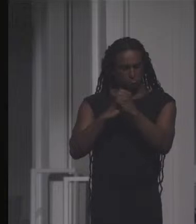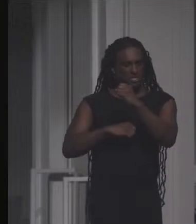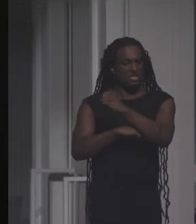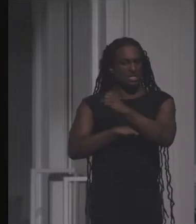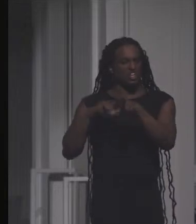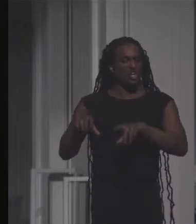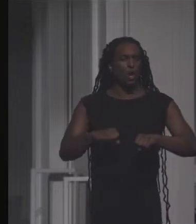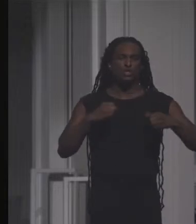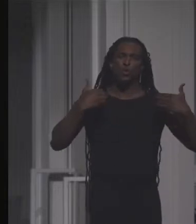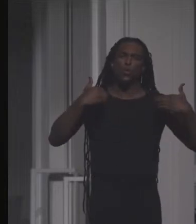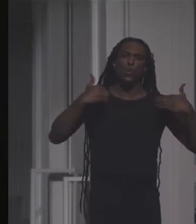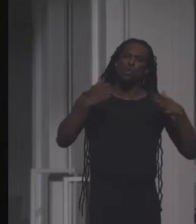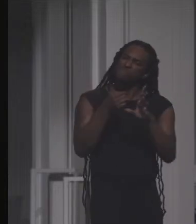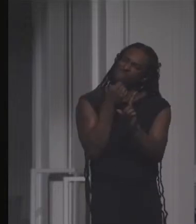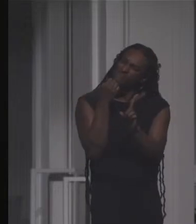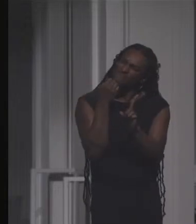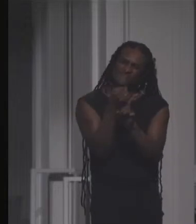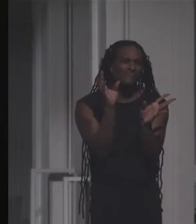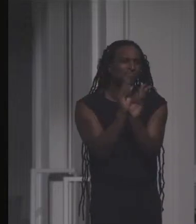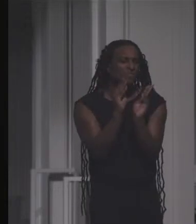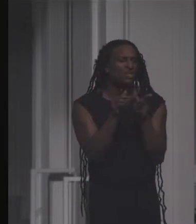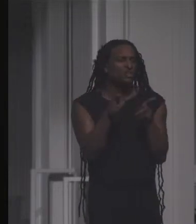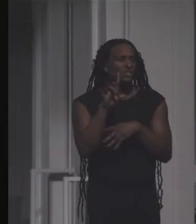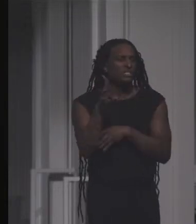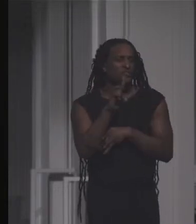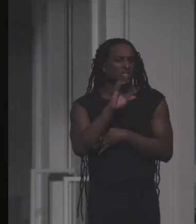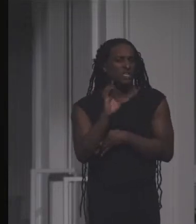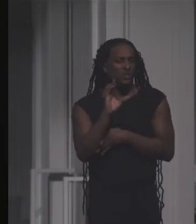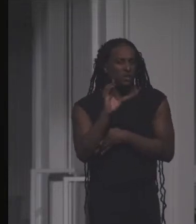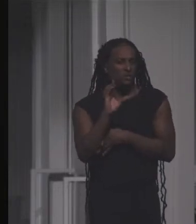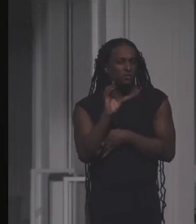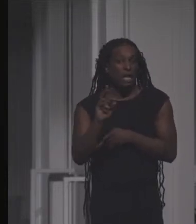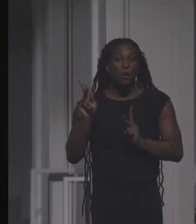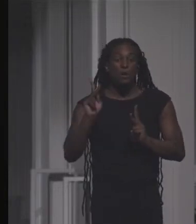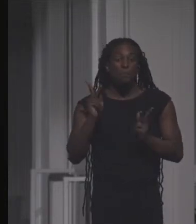7th century? And nobody could tell me.